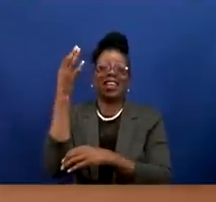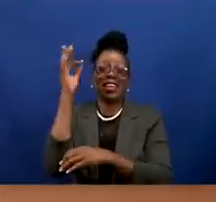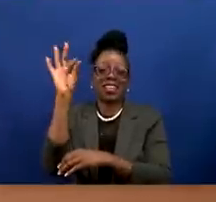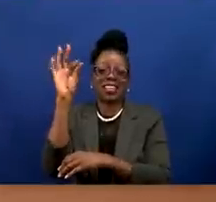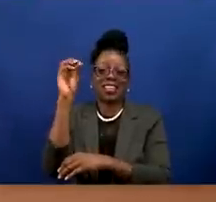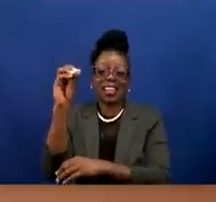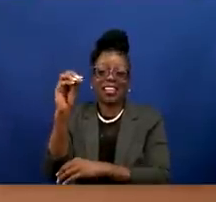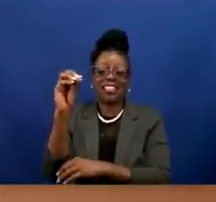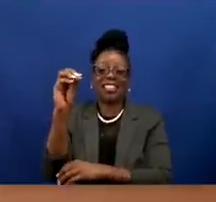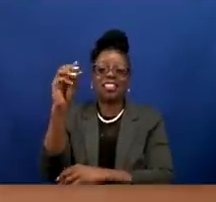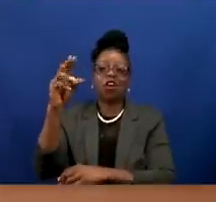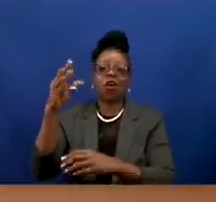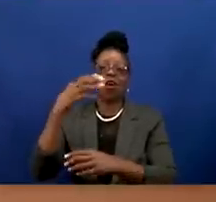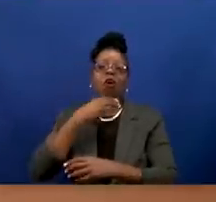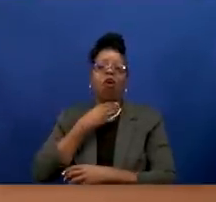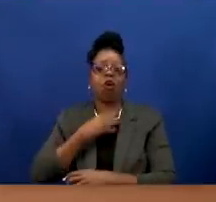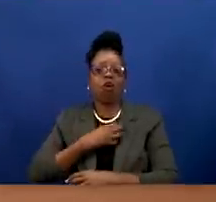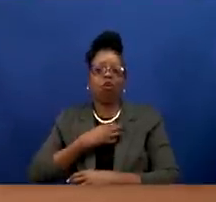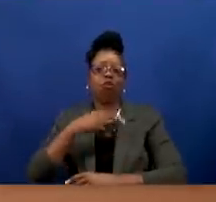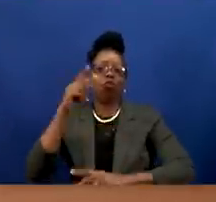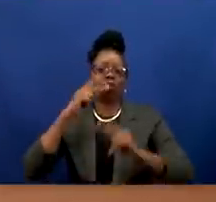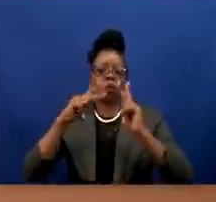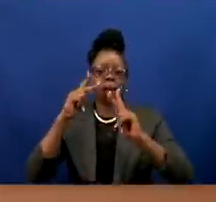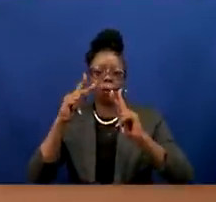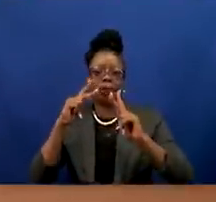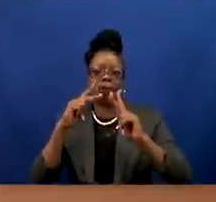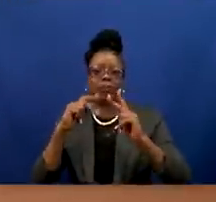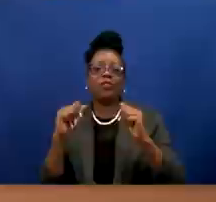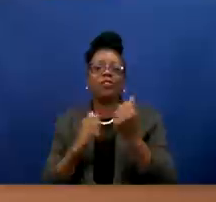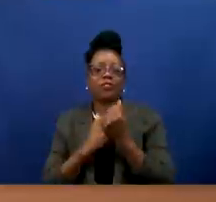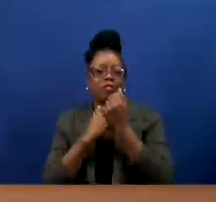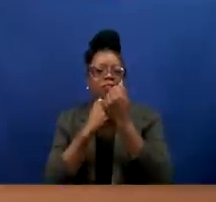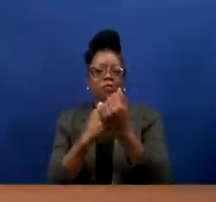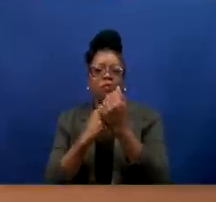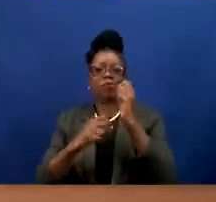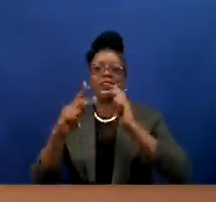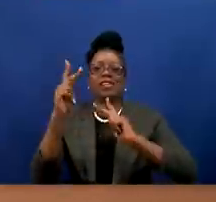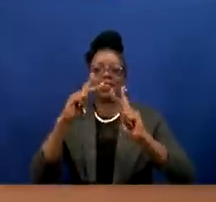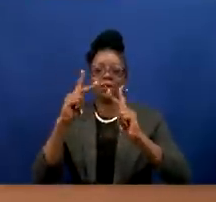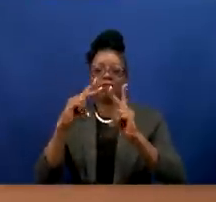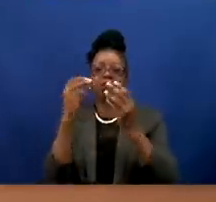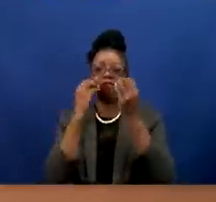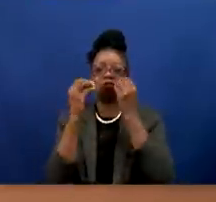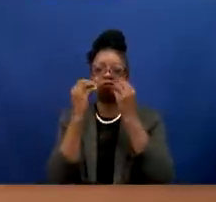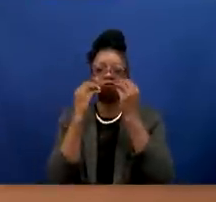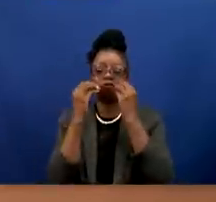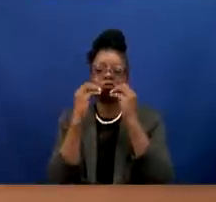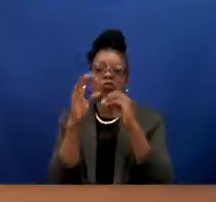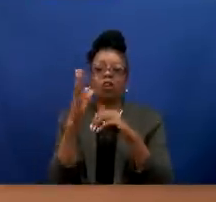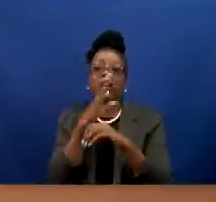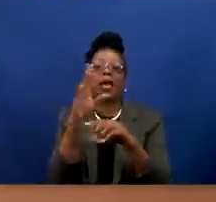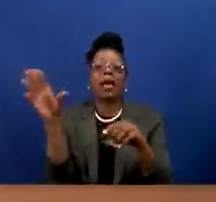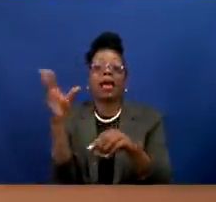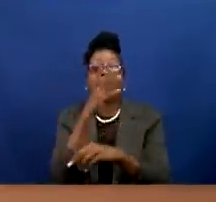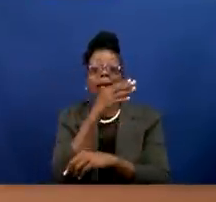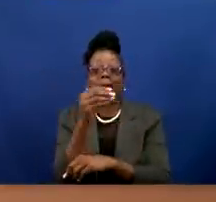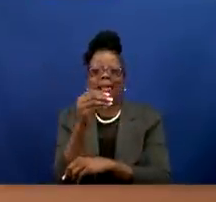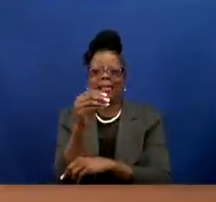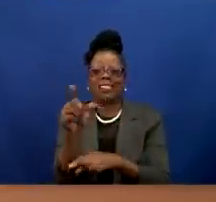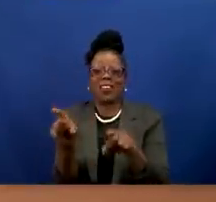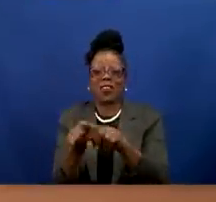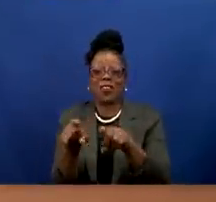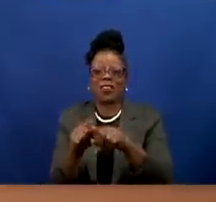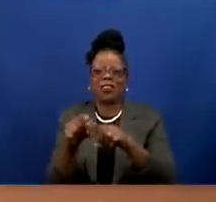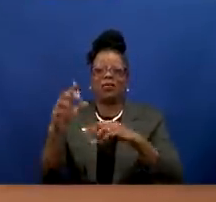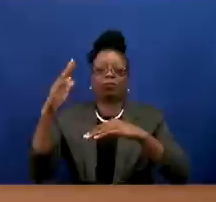And we're so grateful that you continue to help us to do that. And then we're giving to the building effort as we continue